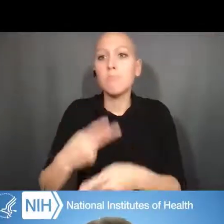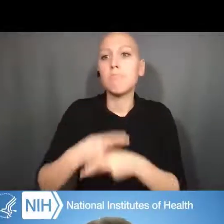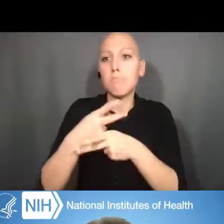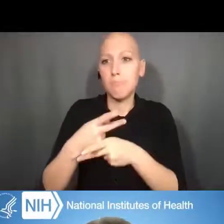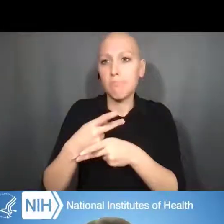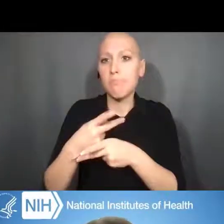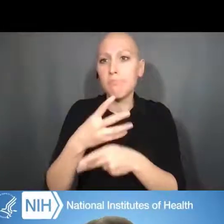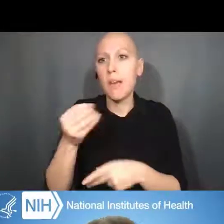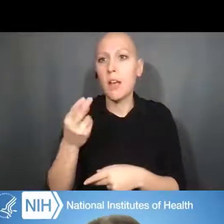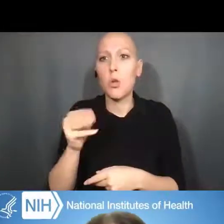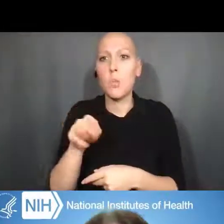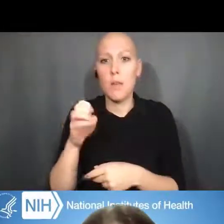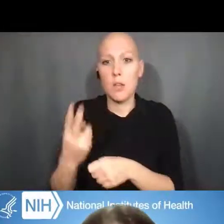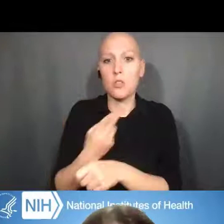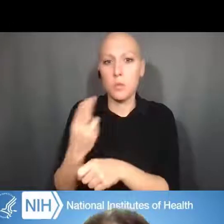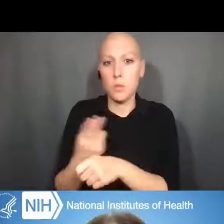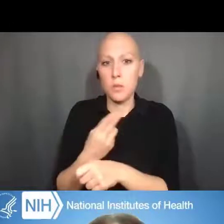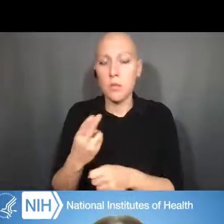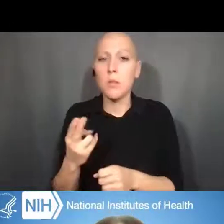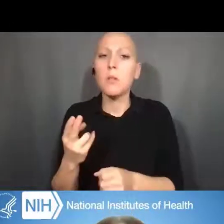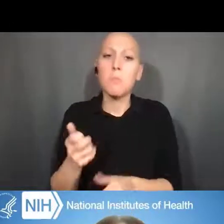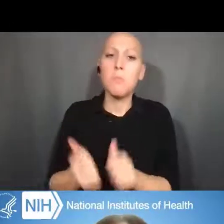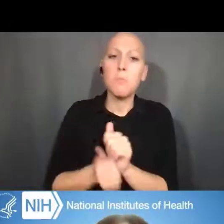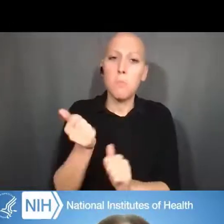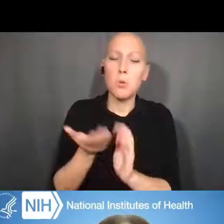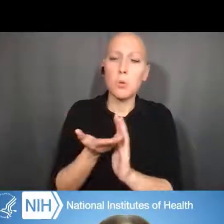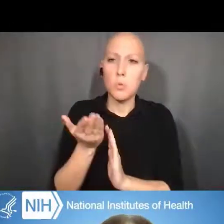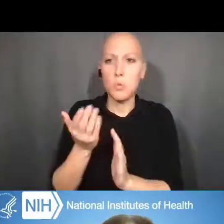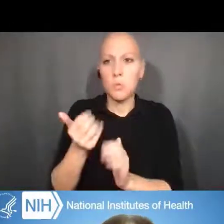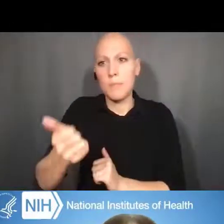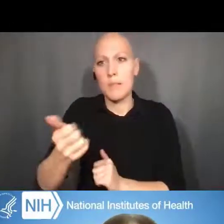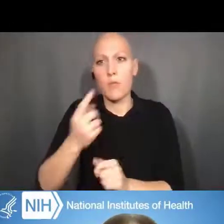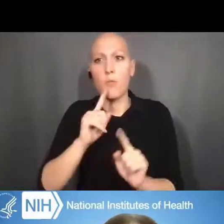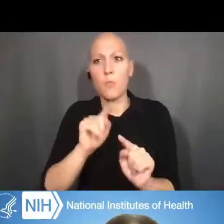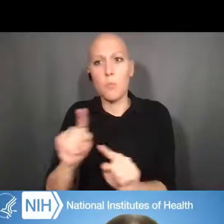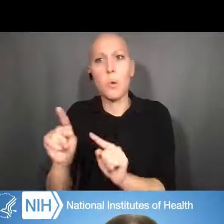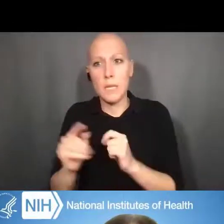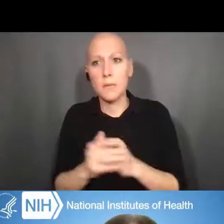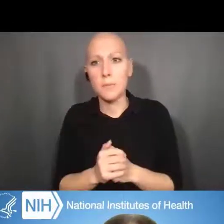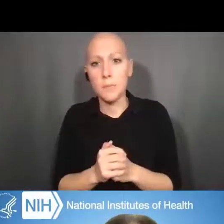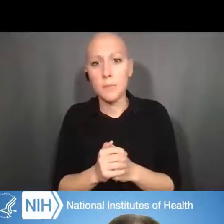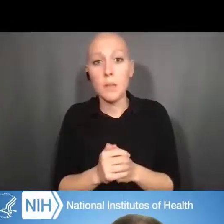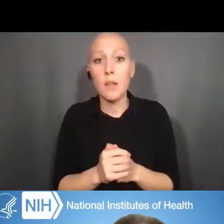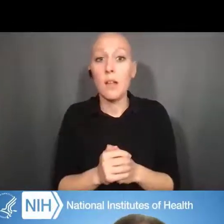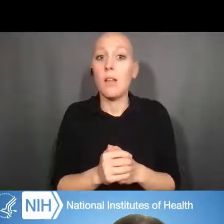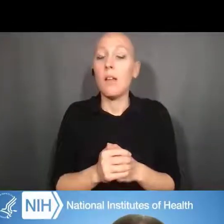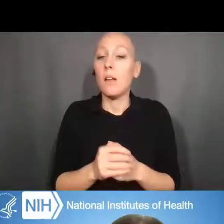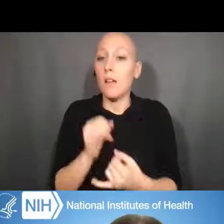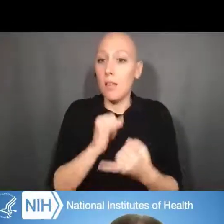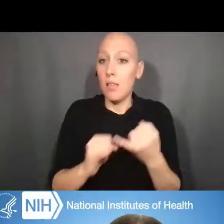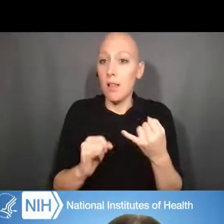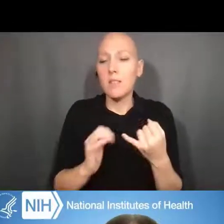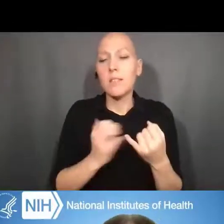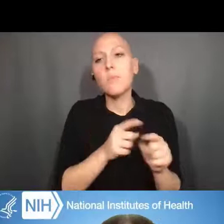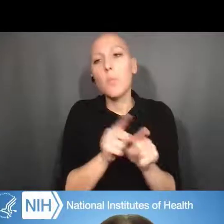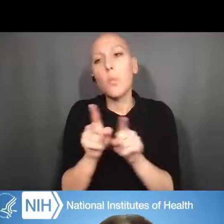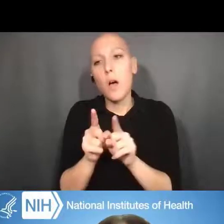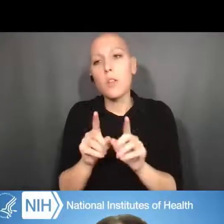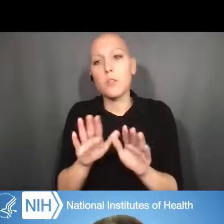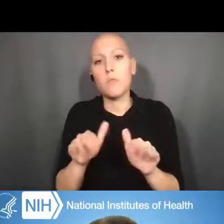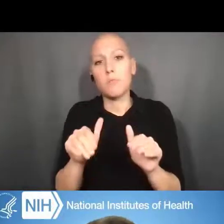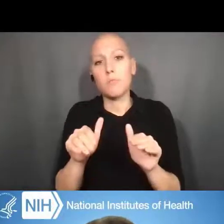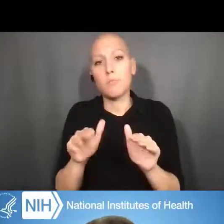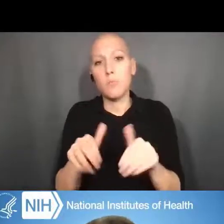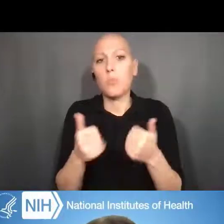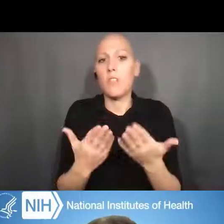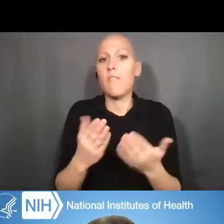self-reporting. And last but not least, we do conduct announced site visits, whether they be for cause or random,